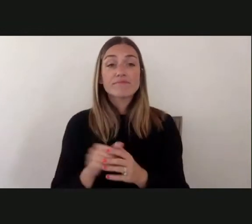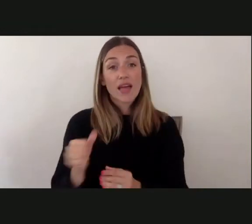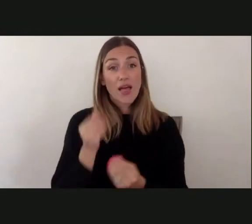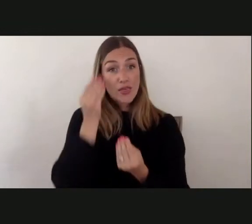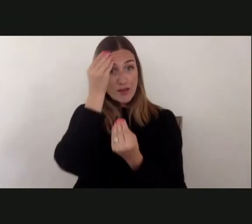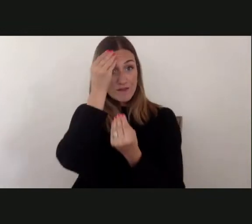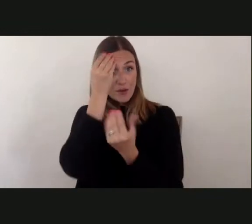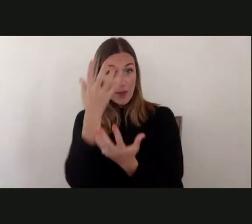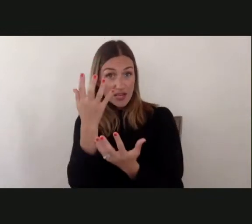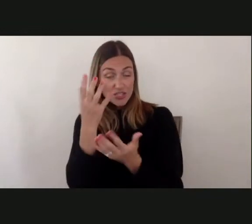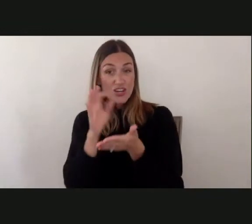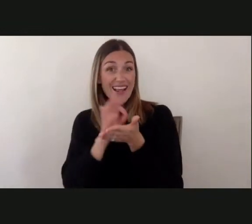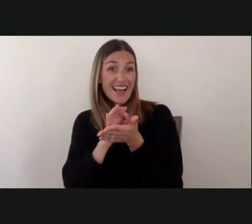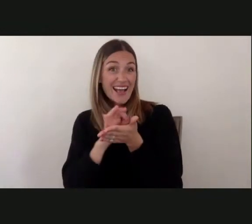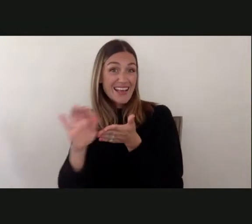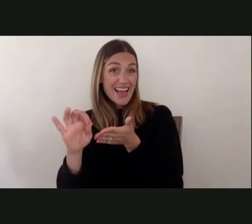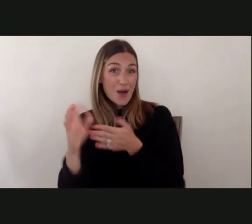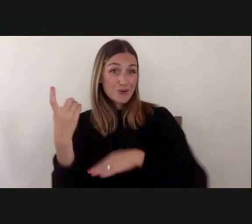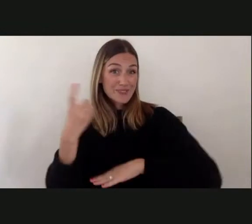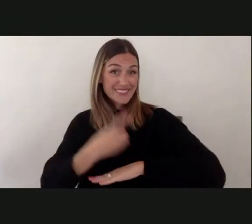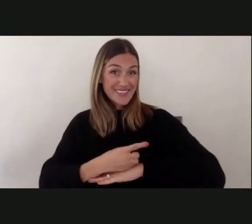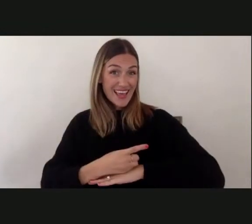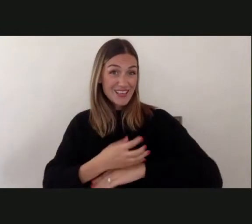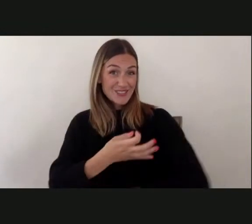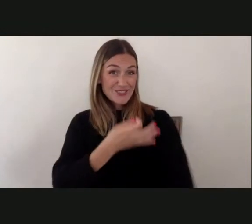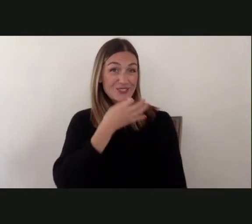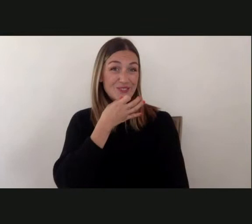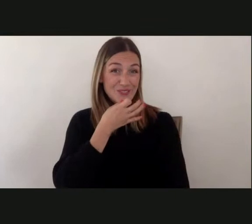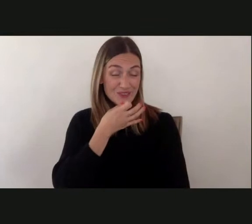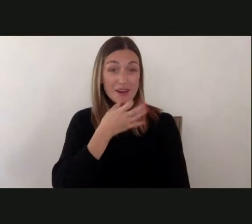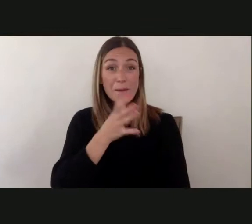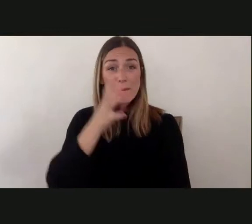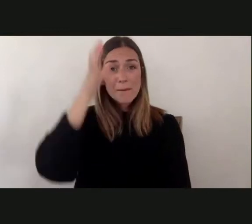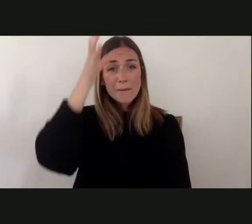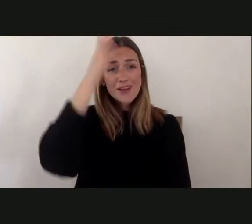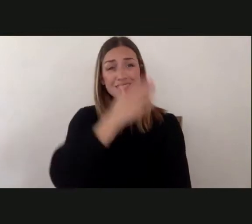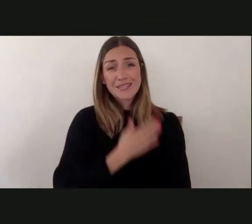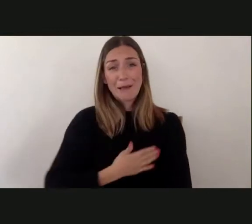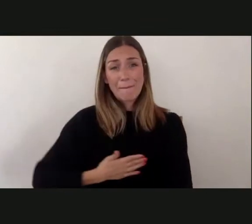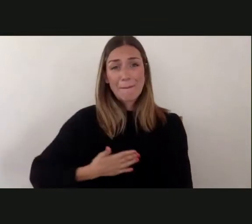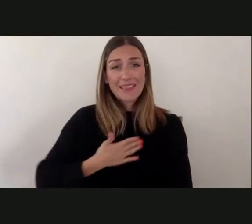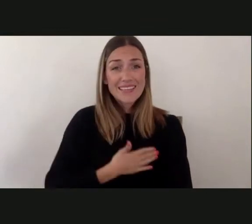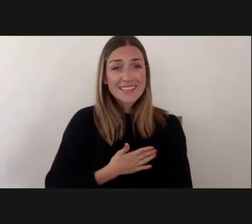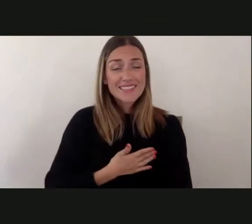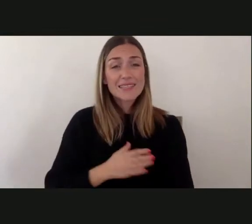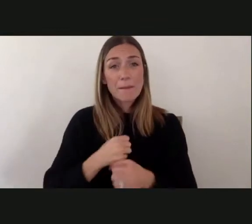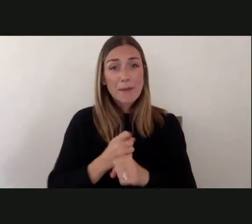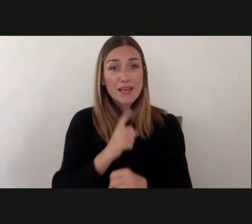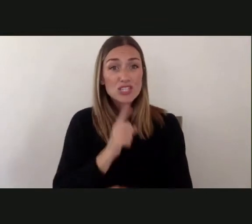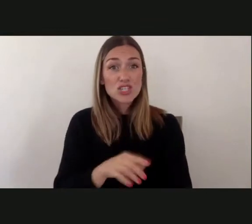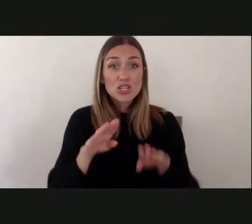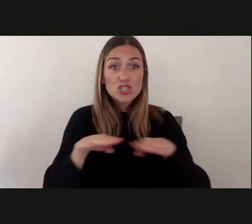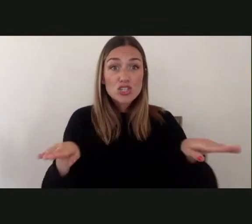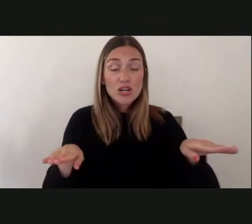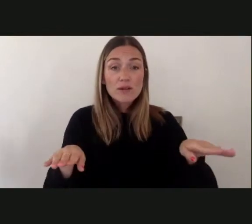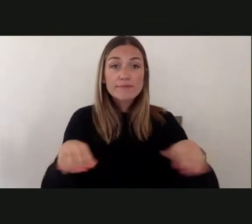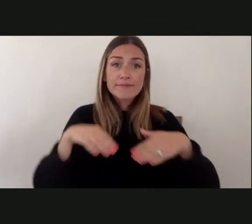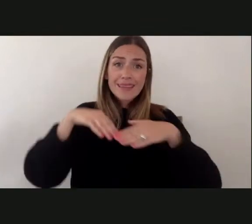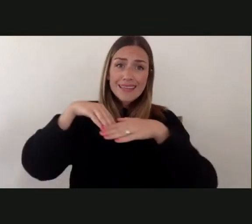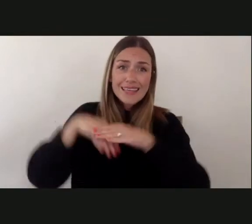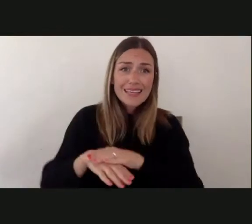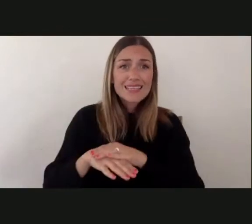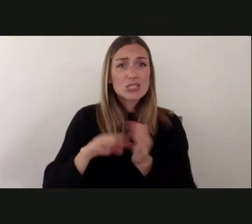know. Count Day. Count Day is coming up. Parents, please make sure that your children are in